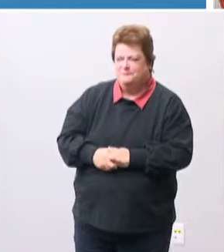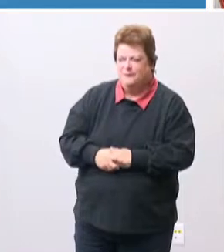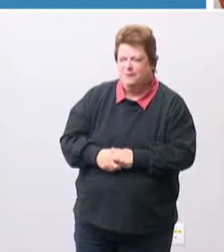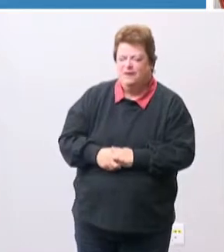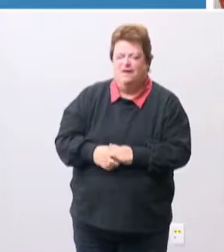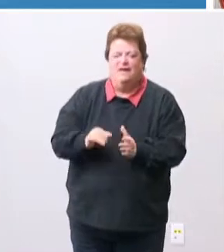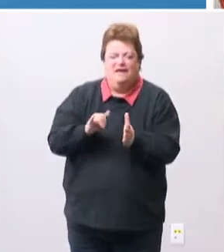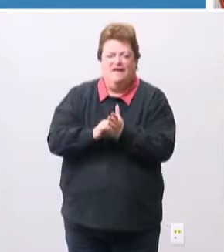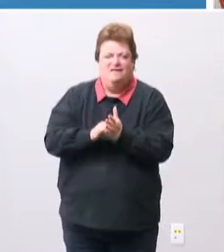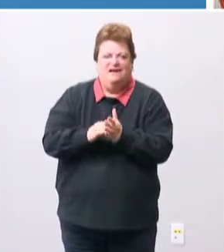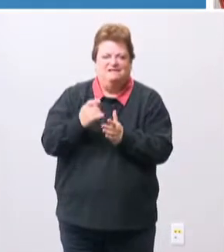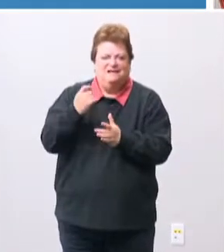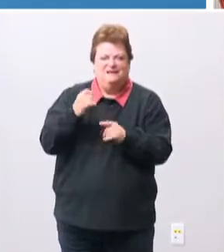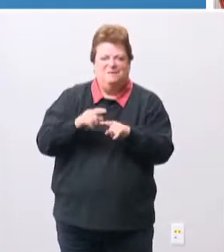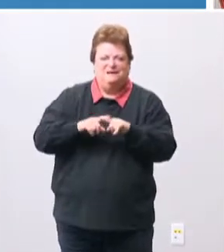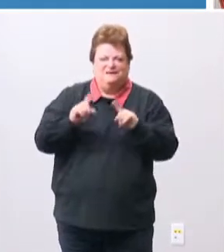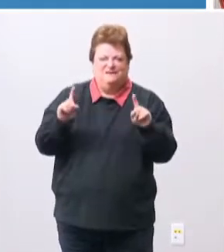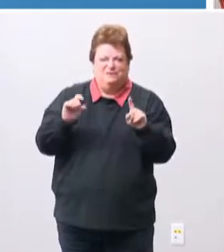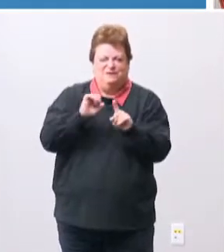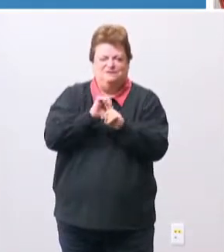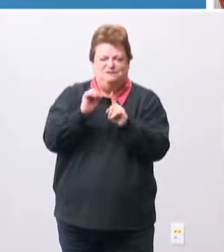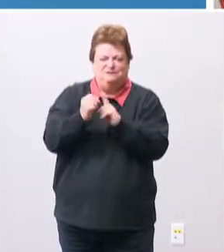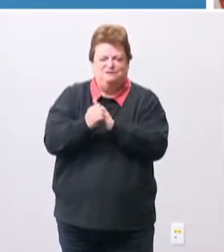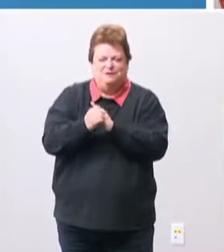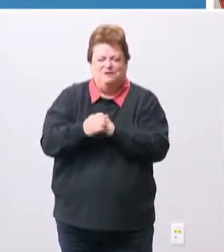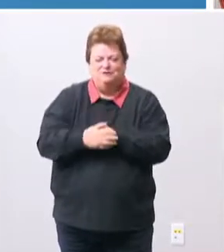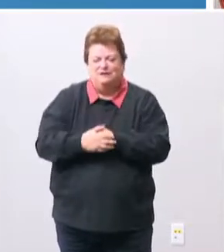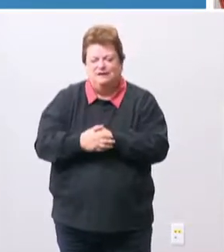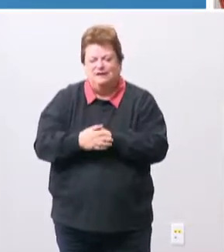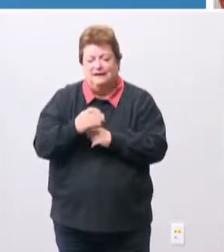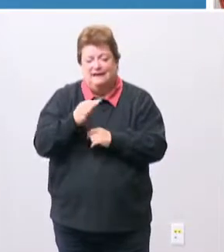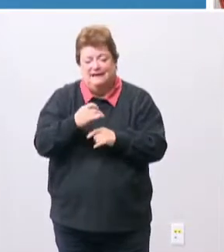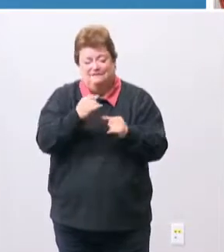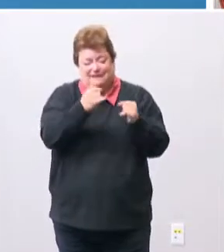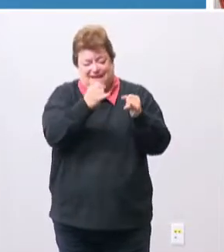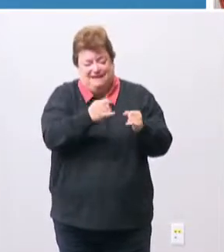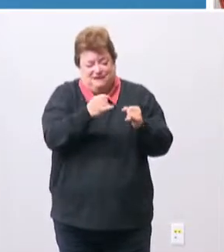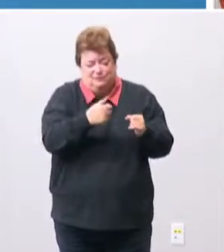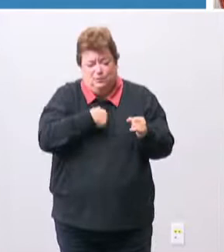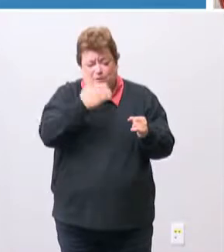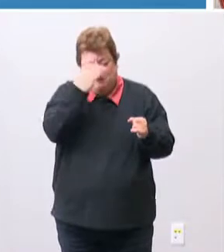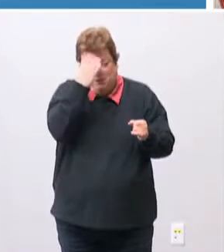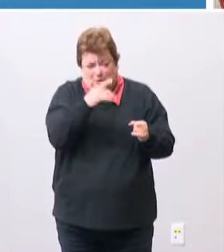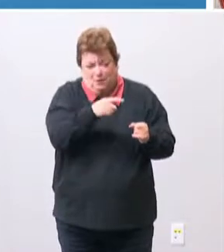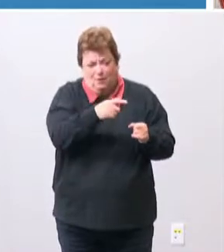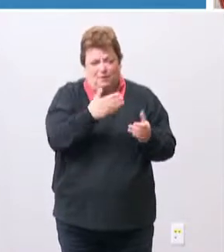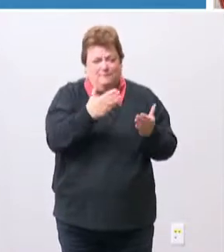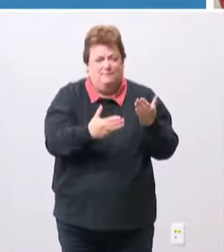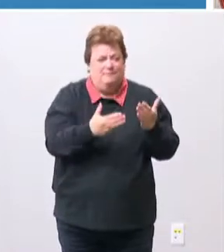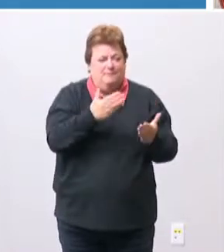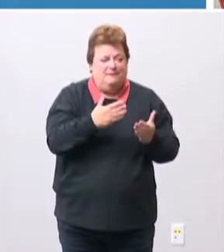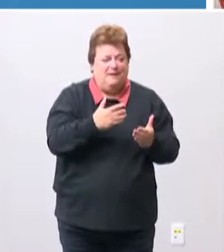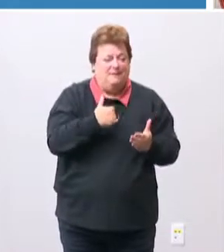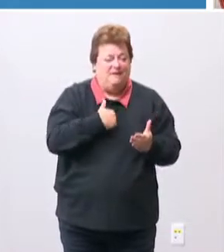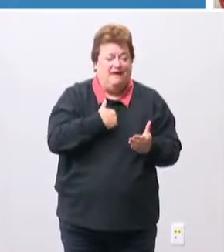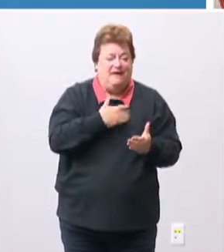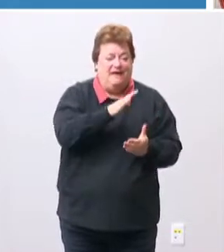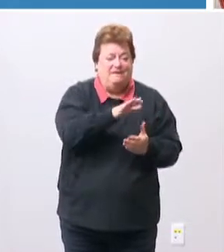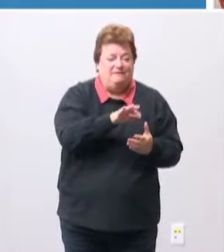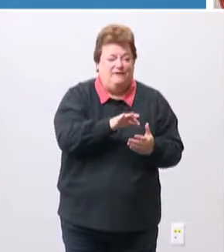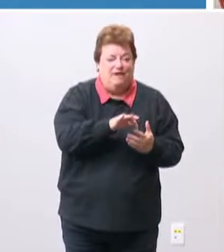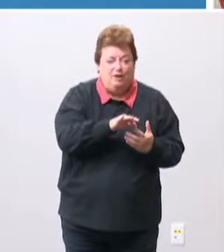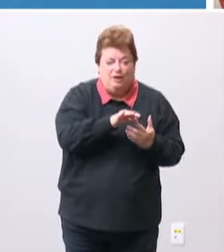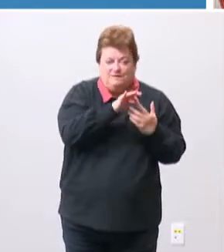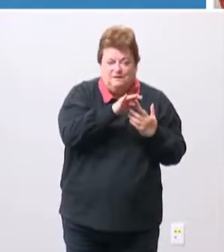that's a little different situation about an individual. We don't know. They could have one of the exemptions for